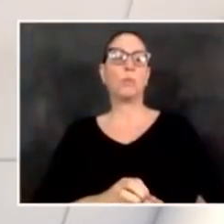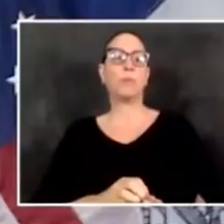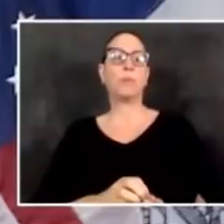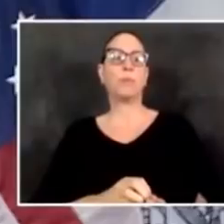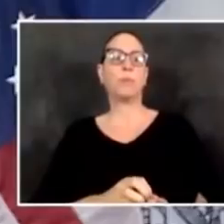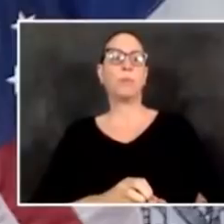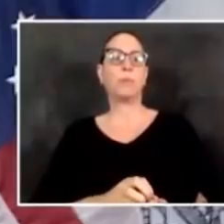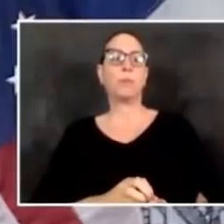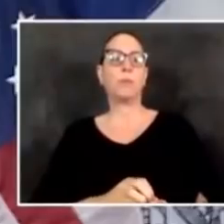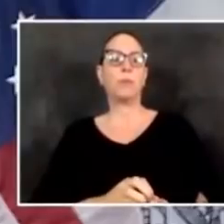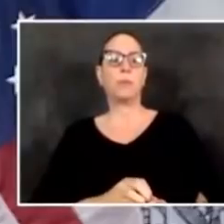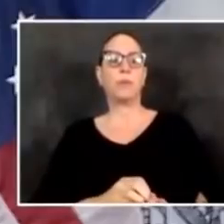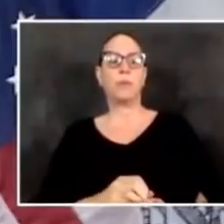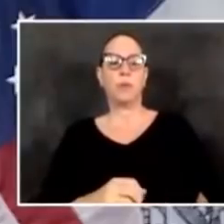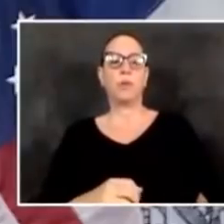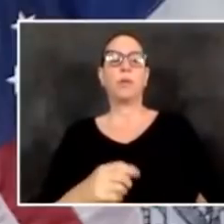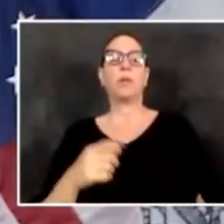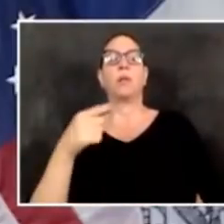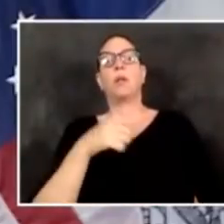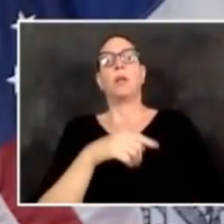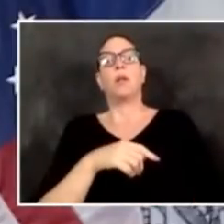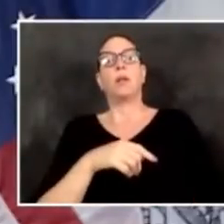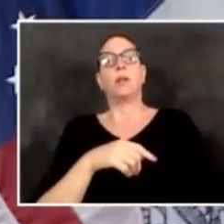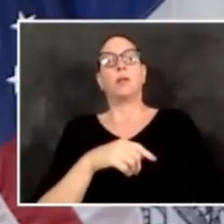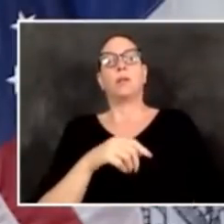Next, we have Sydney from the Staten Island Advance.